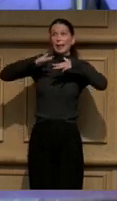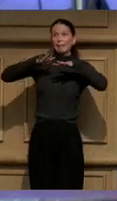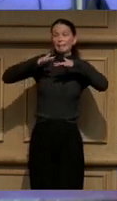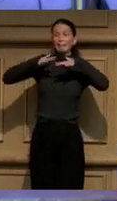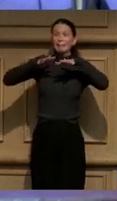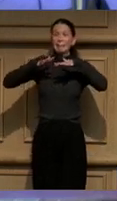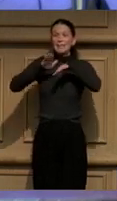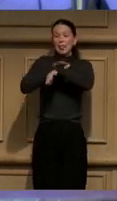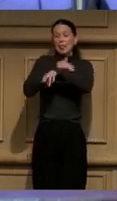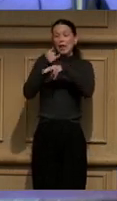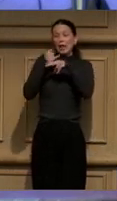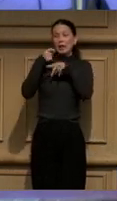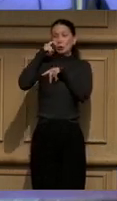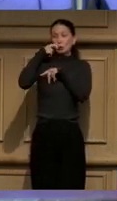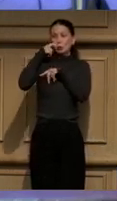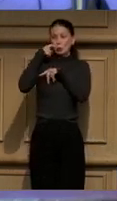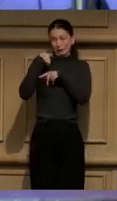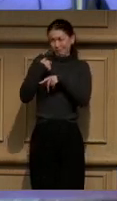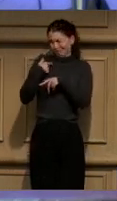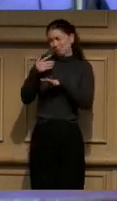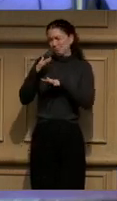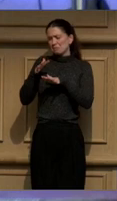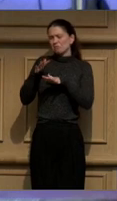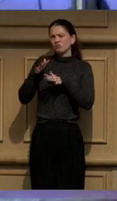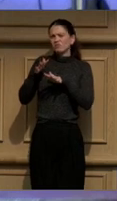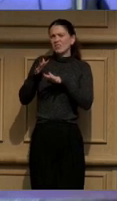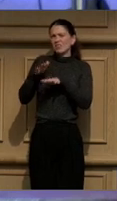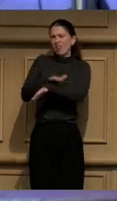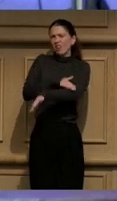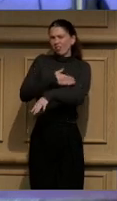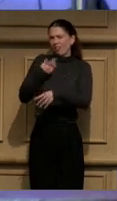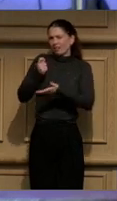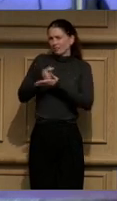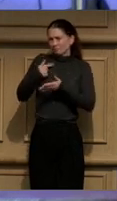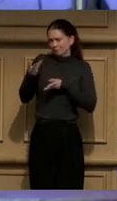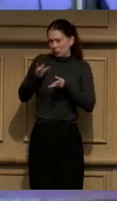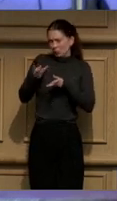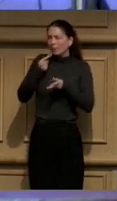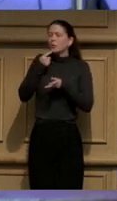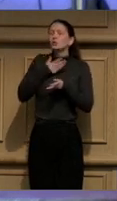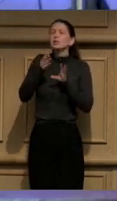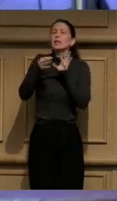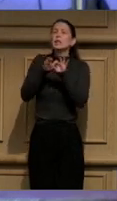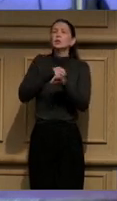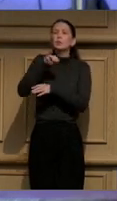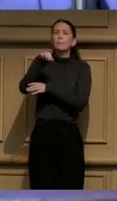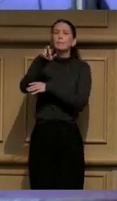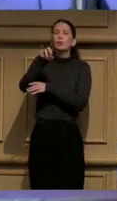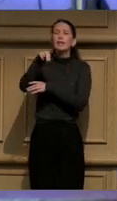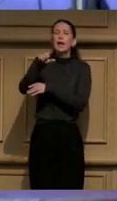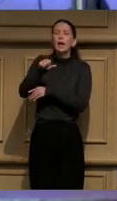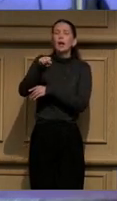wonky at the front. But just coming back to Marina's comment, I think the need